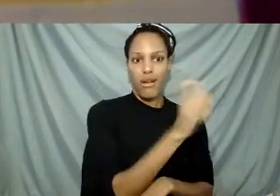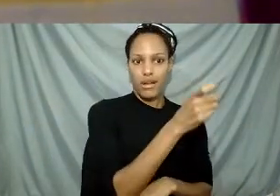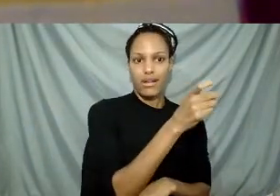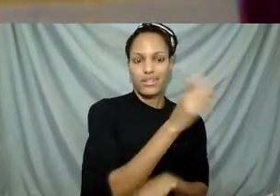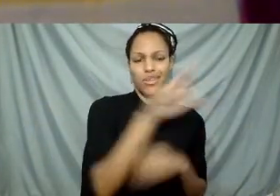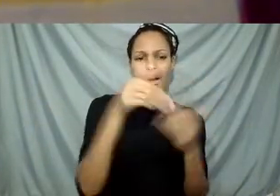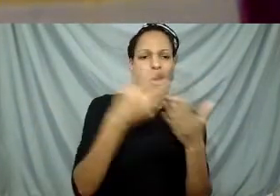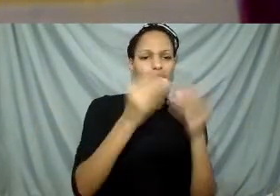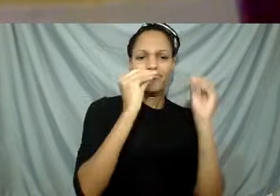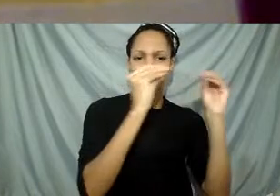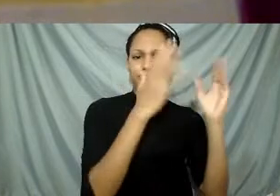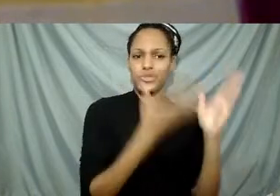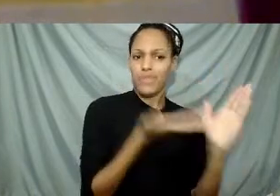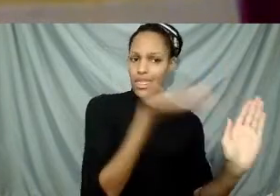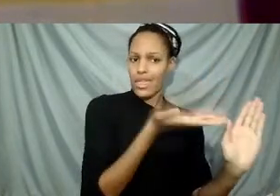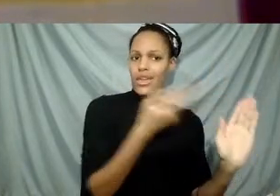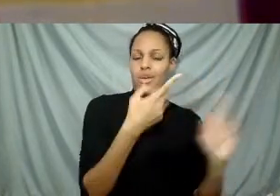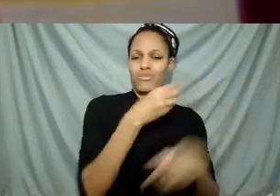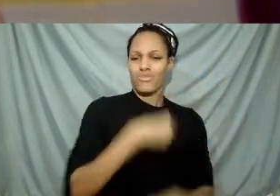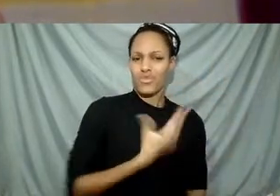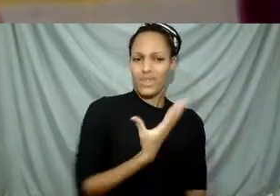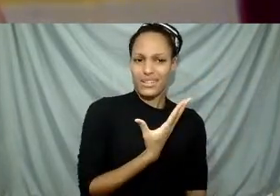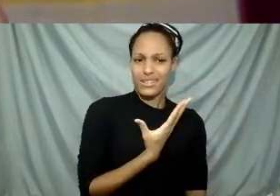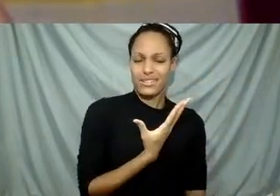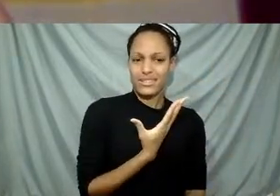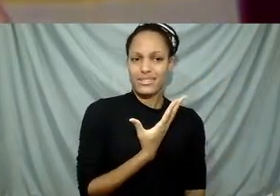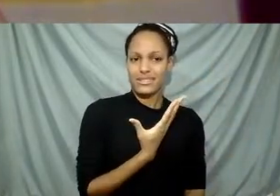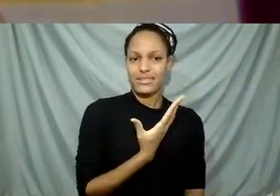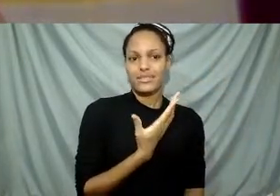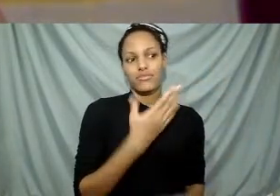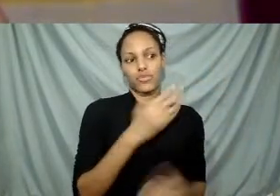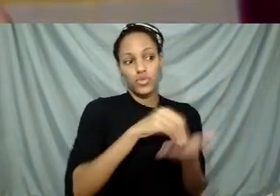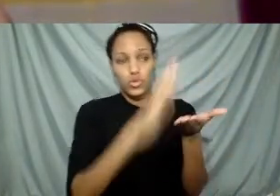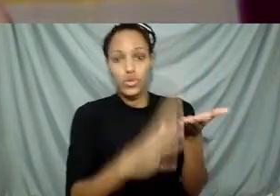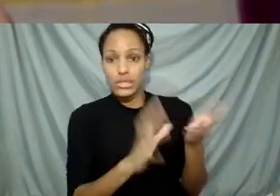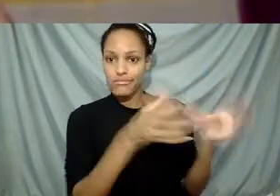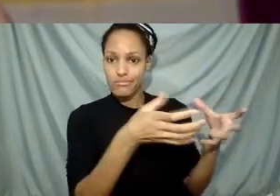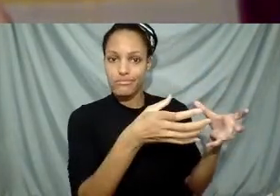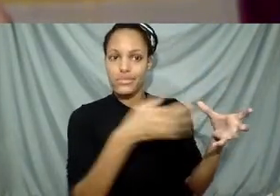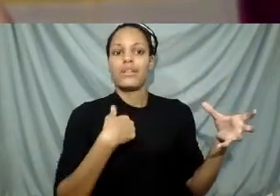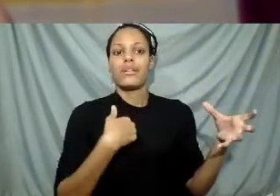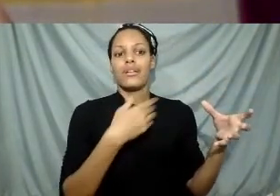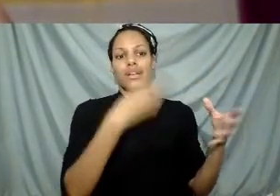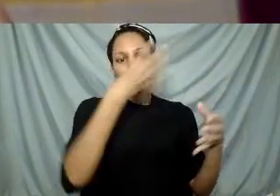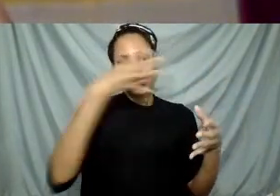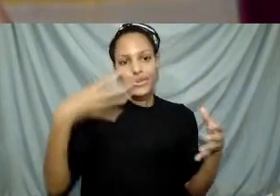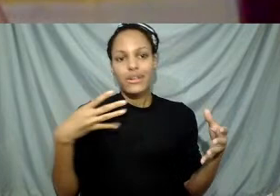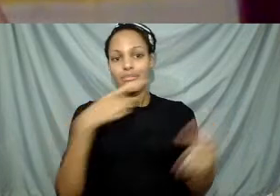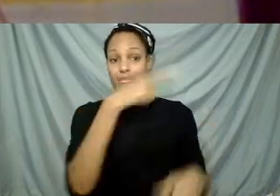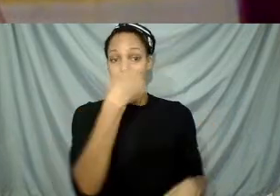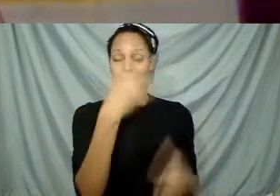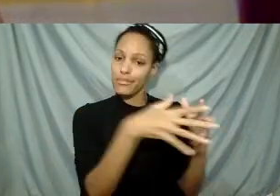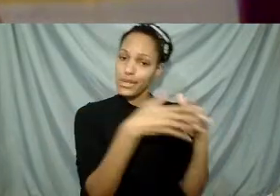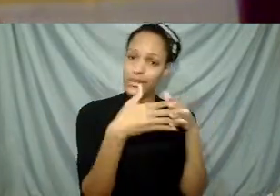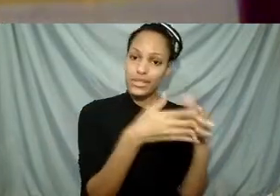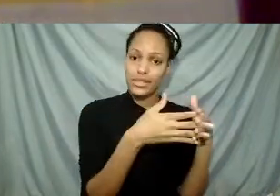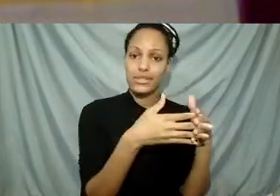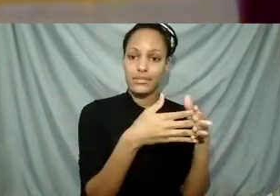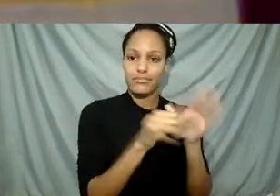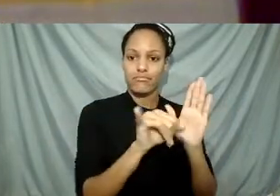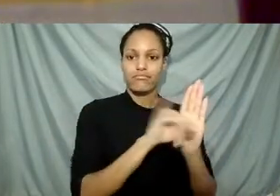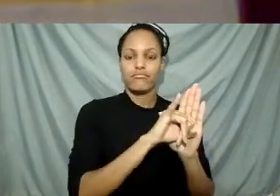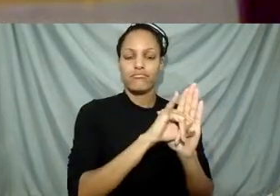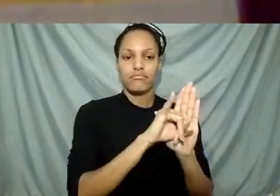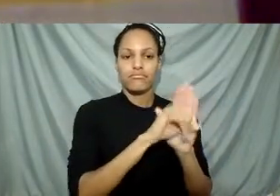majority of the student population was either immigrant or Black American. And